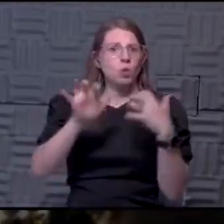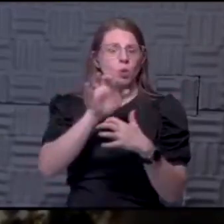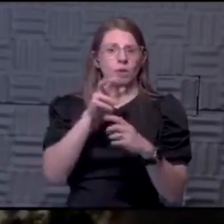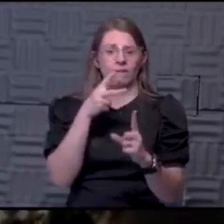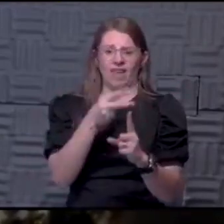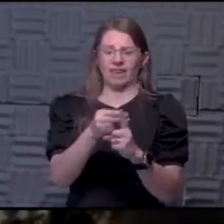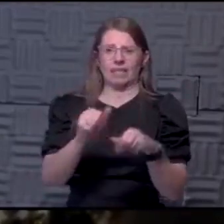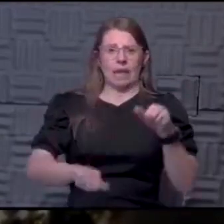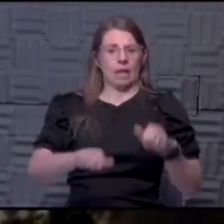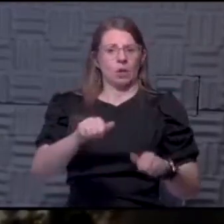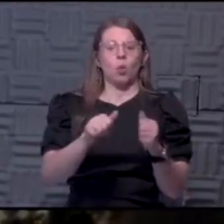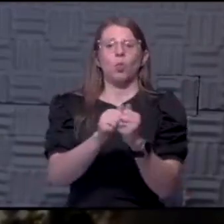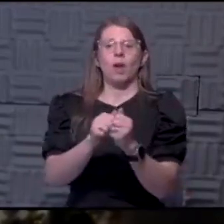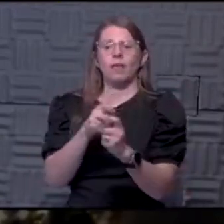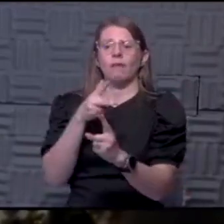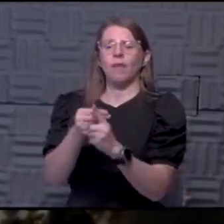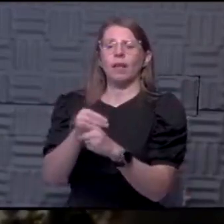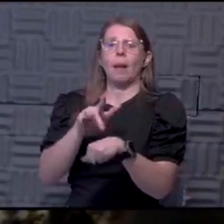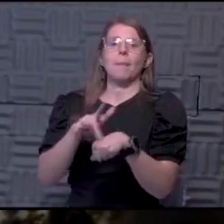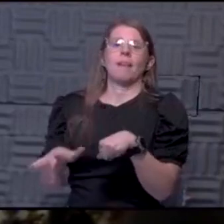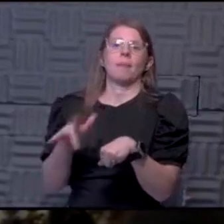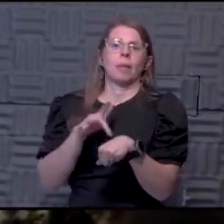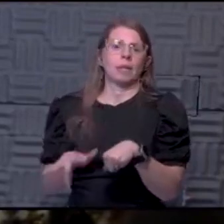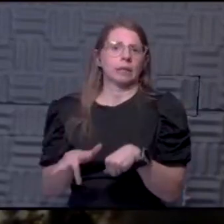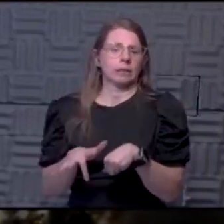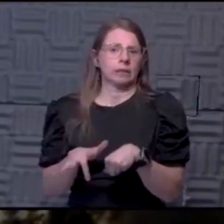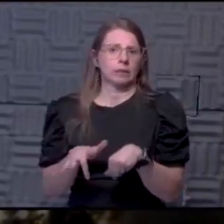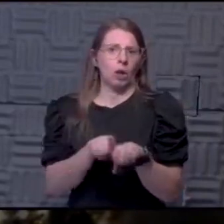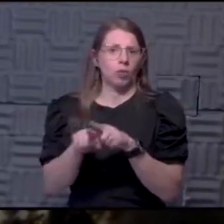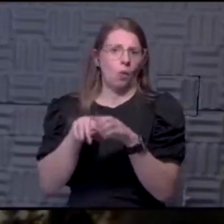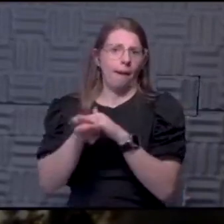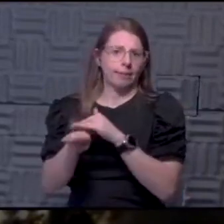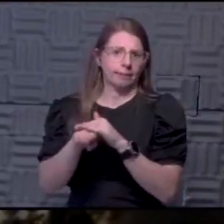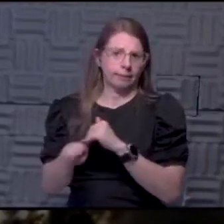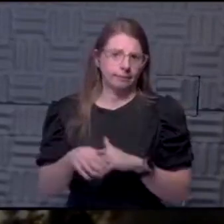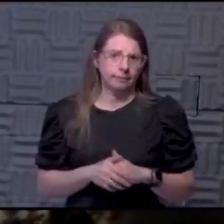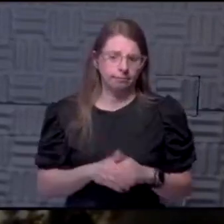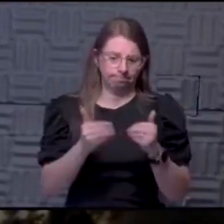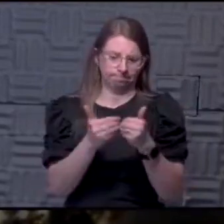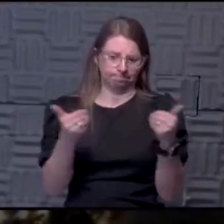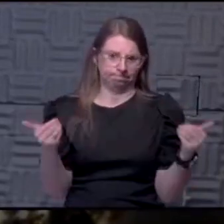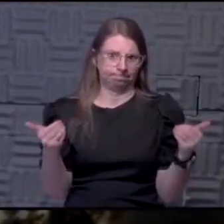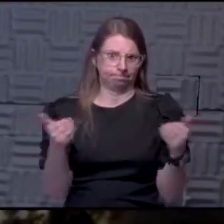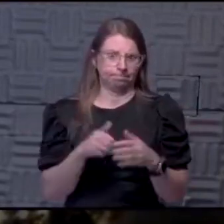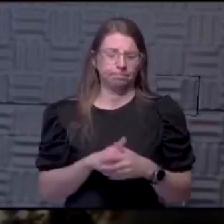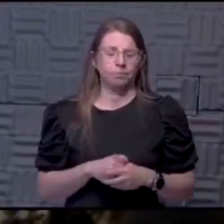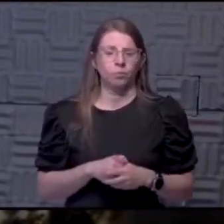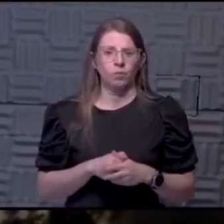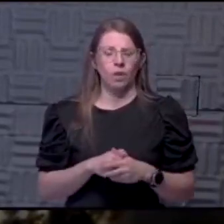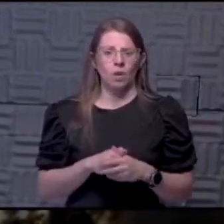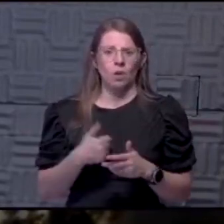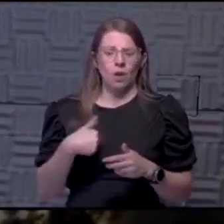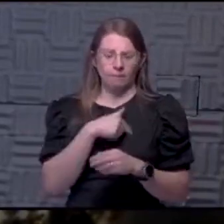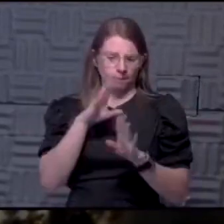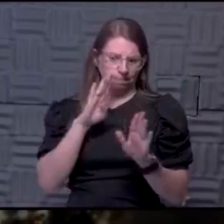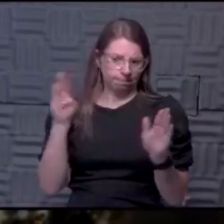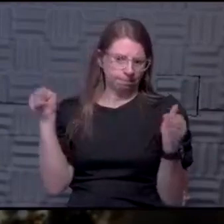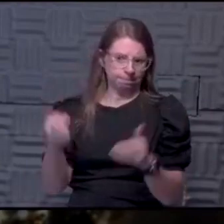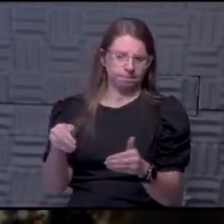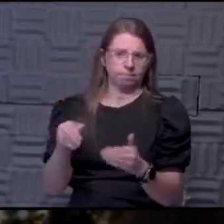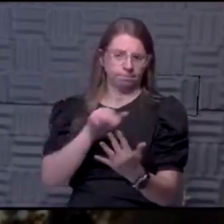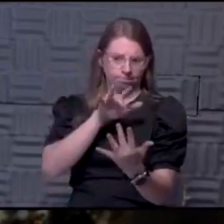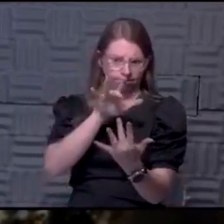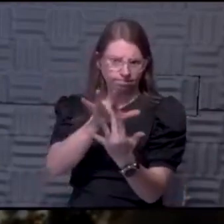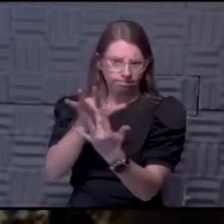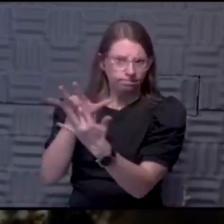vaccine hesitancy with vaccine availability and access. So we have to continue to double down on our outreach